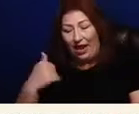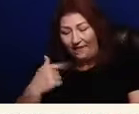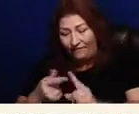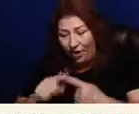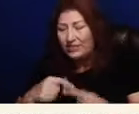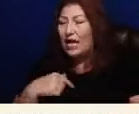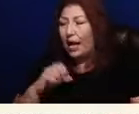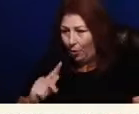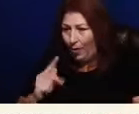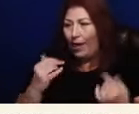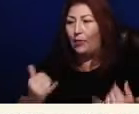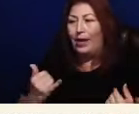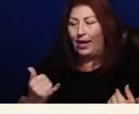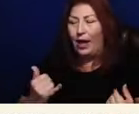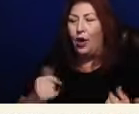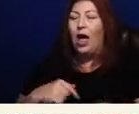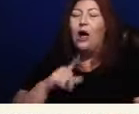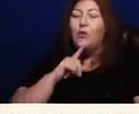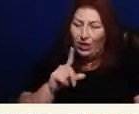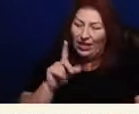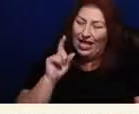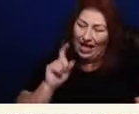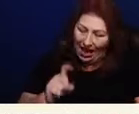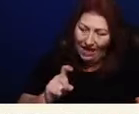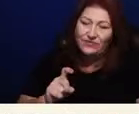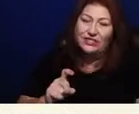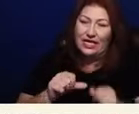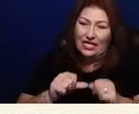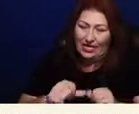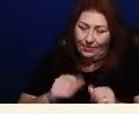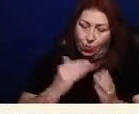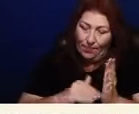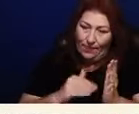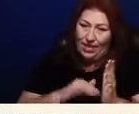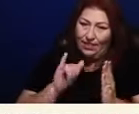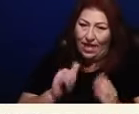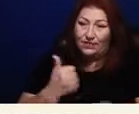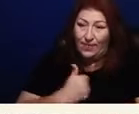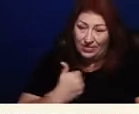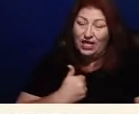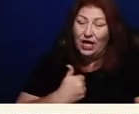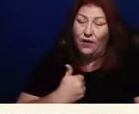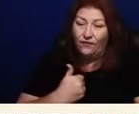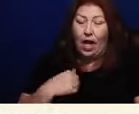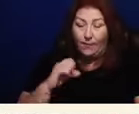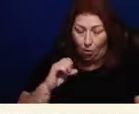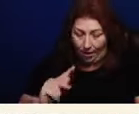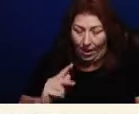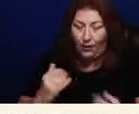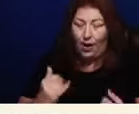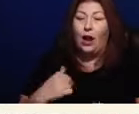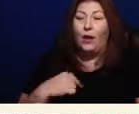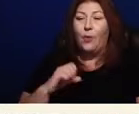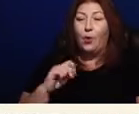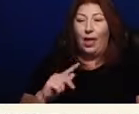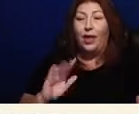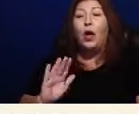right now. Like, I really have to repeat that to myself. Sometimes it's all day that I have to repeat that to myself. But what I've